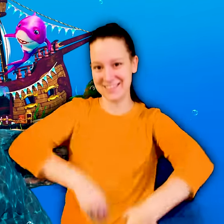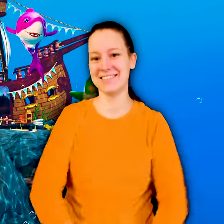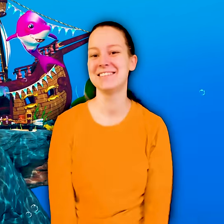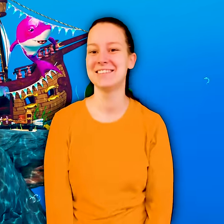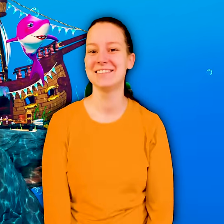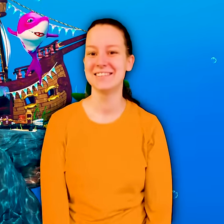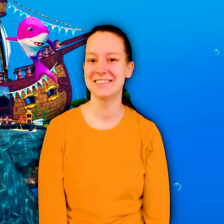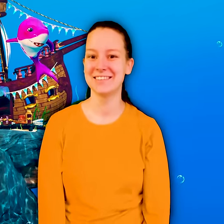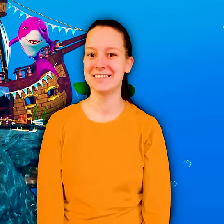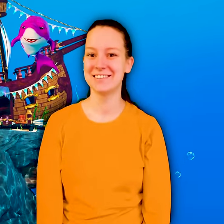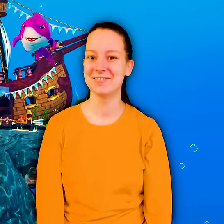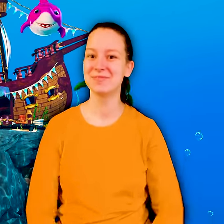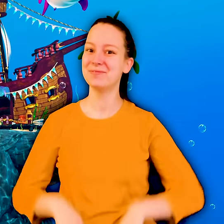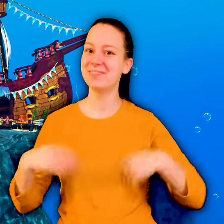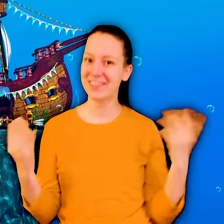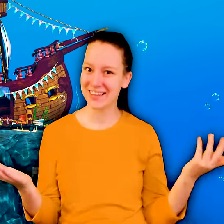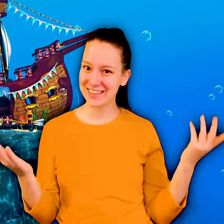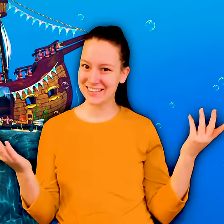8 p.m